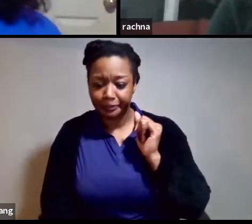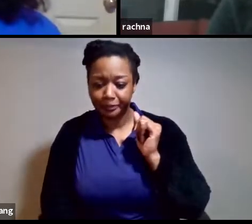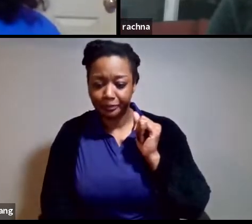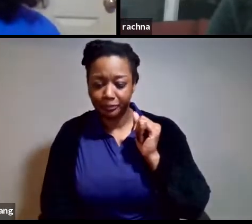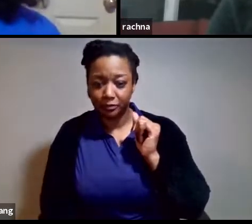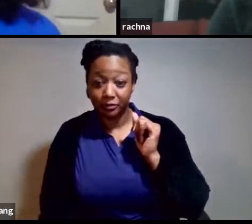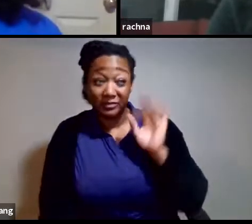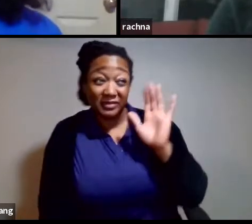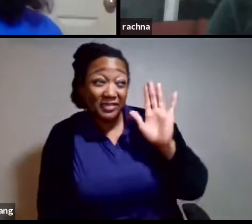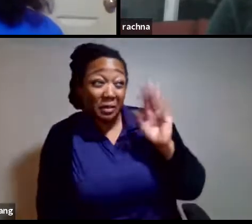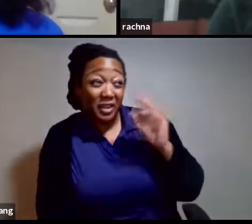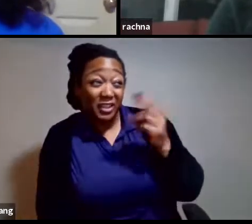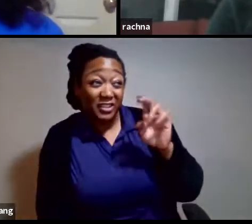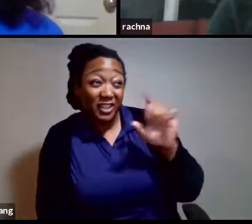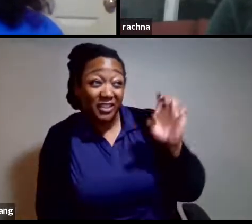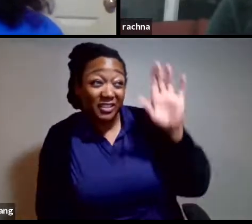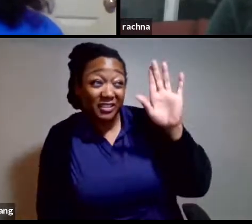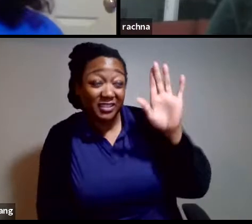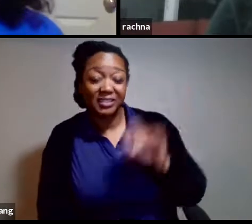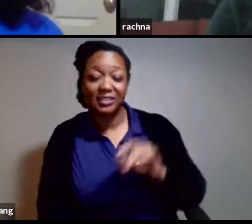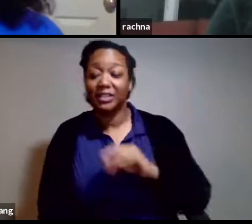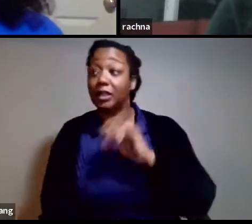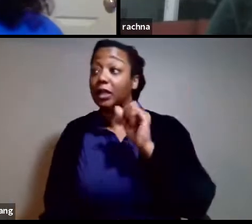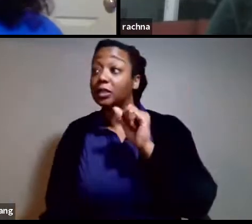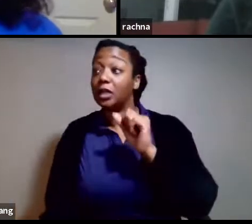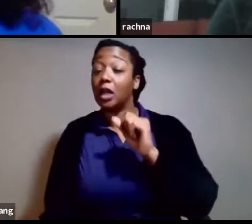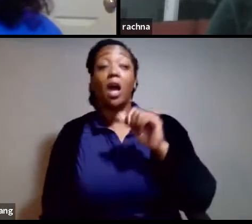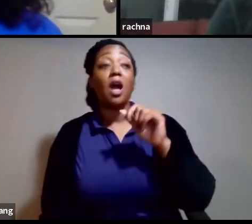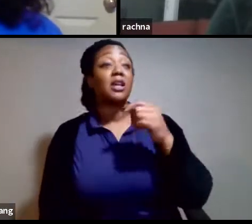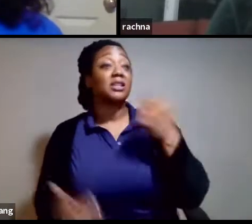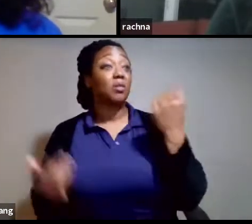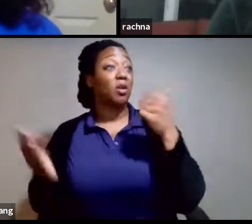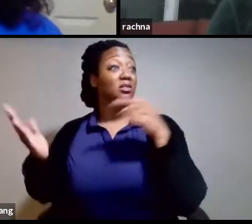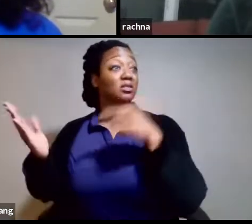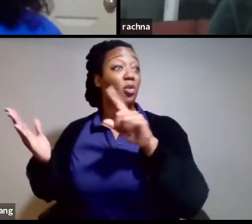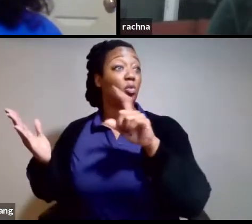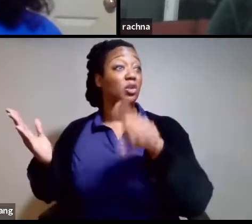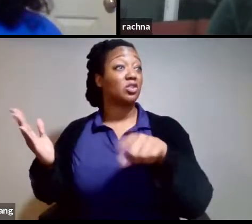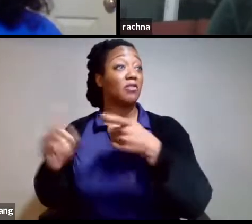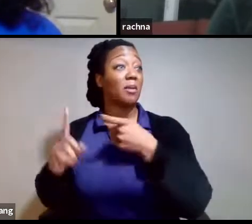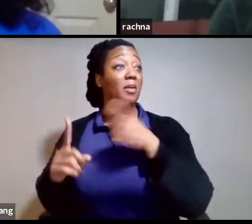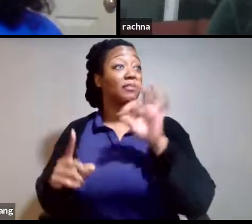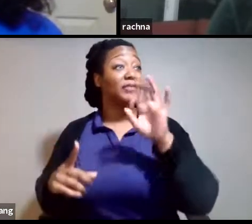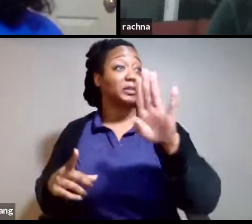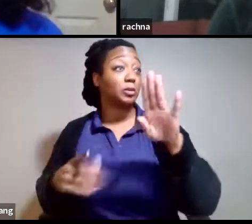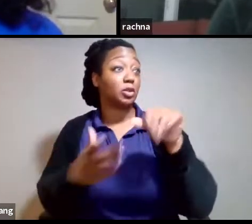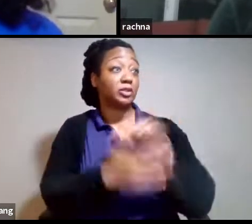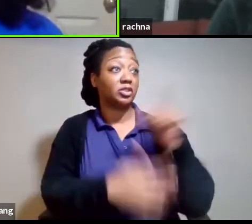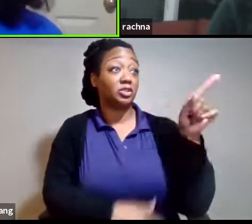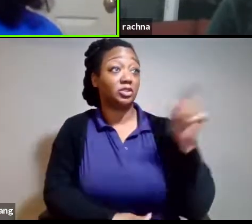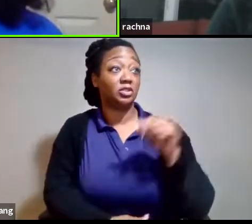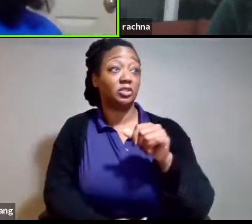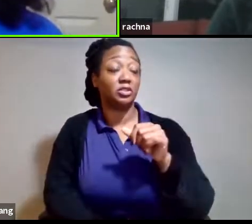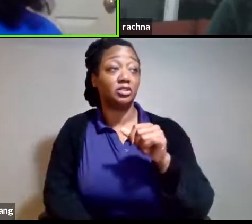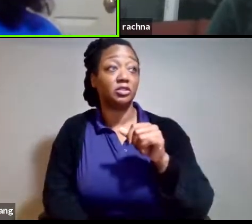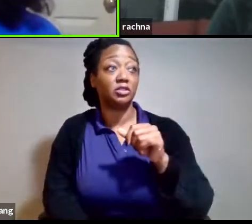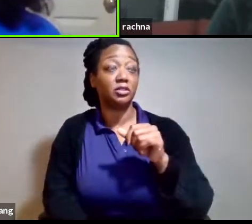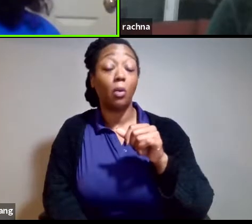Michelle? Yes. I actually have a question that has come in from our Facebook page. Okay.